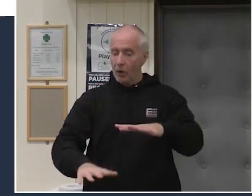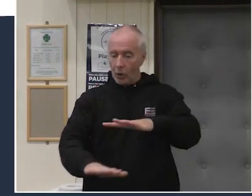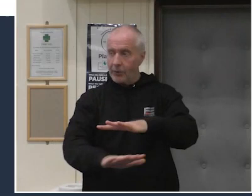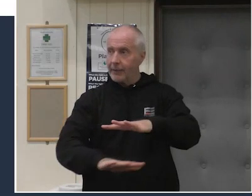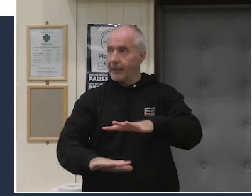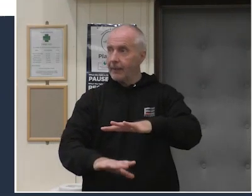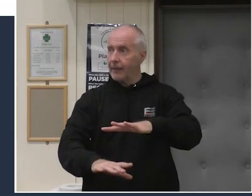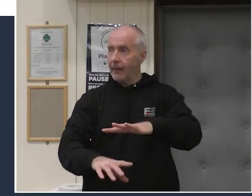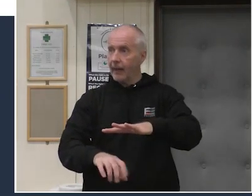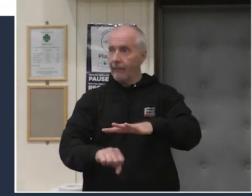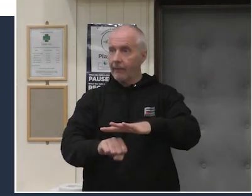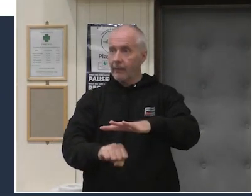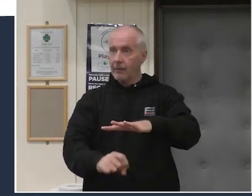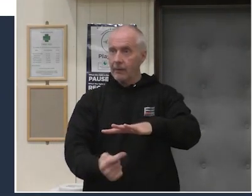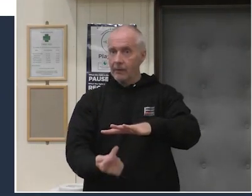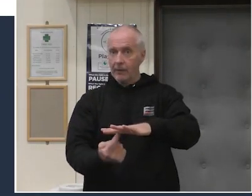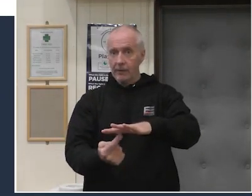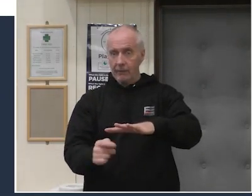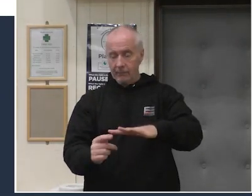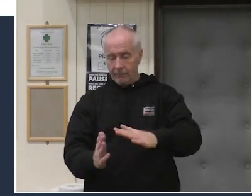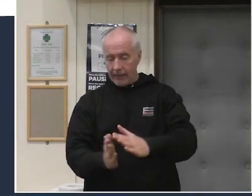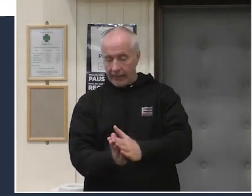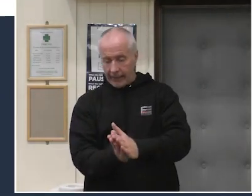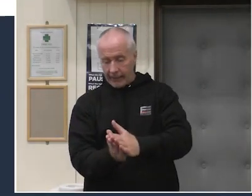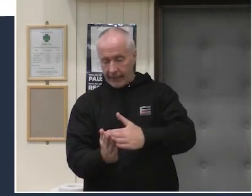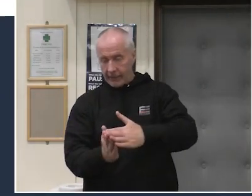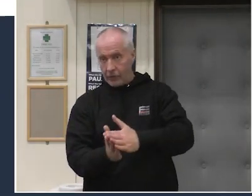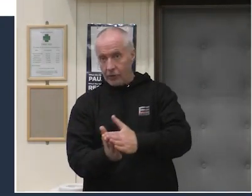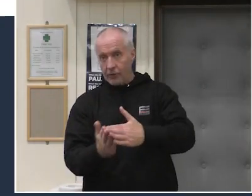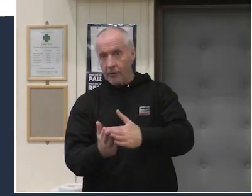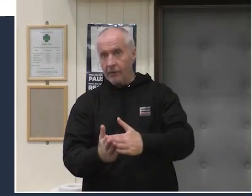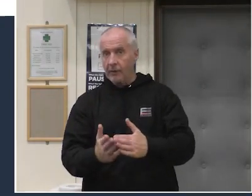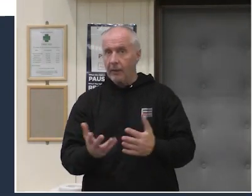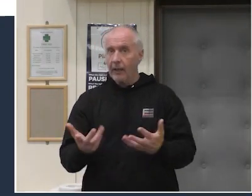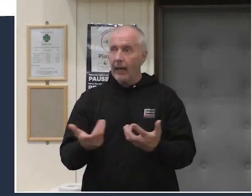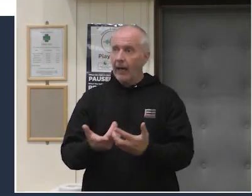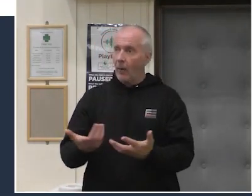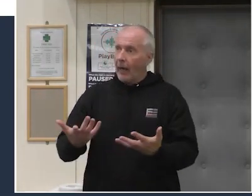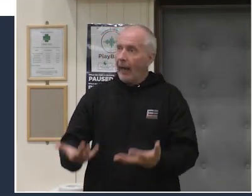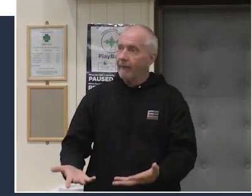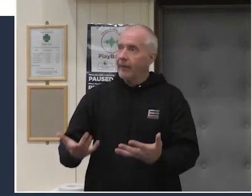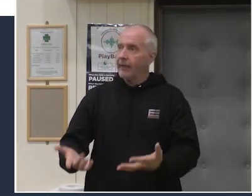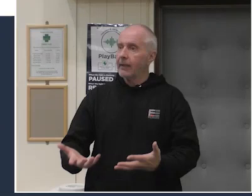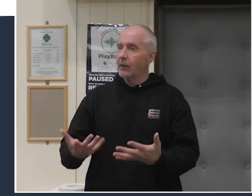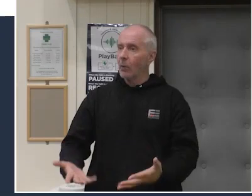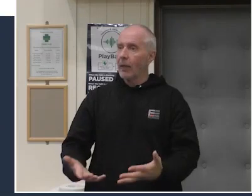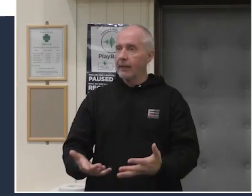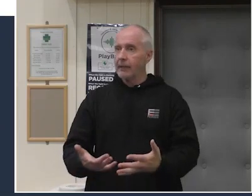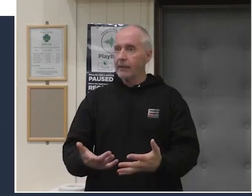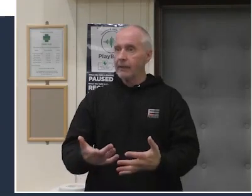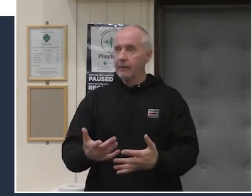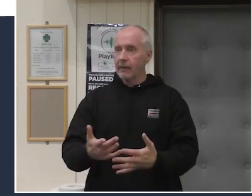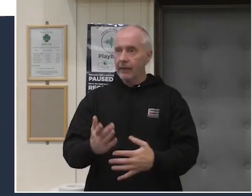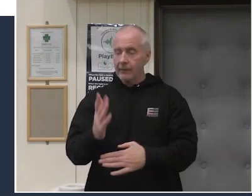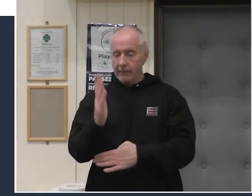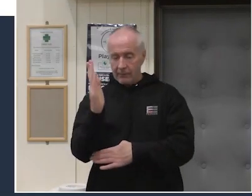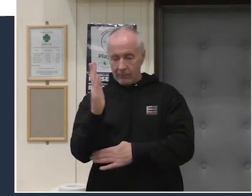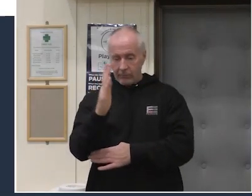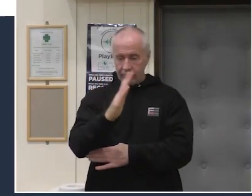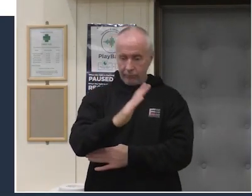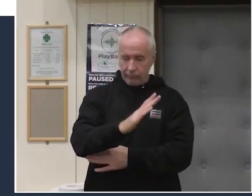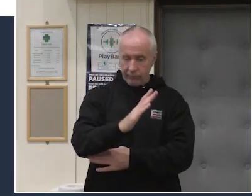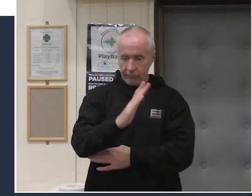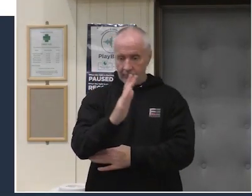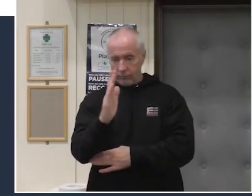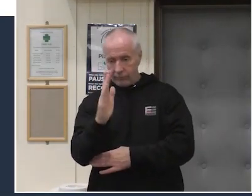less parameters. We've got how far away the hinge is, how heavy the counterweight is, how long the arm is. Much